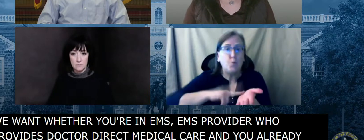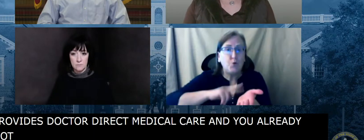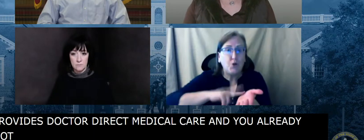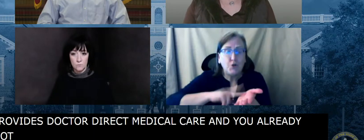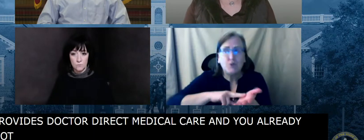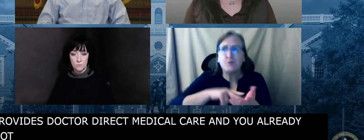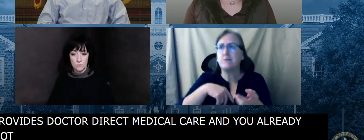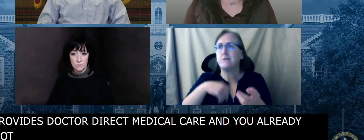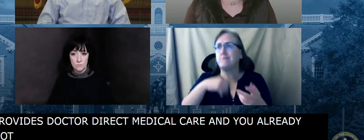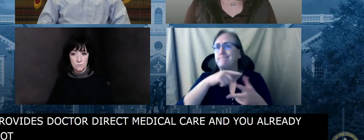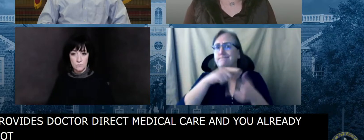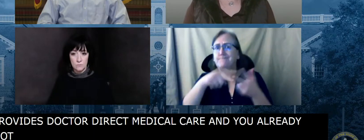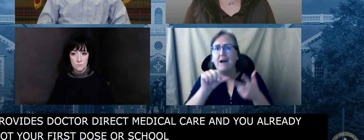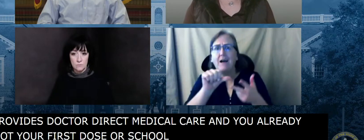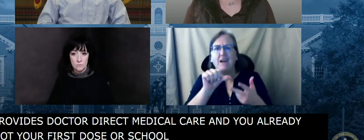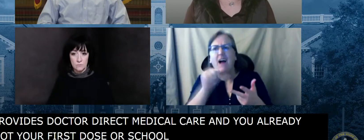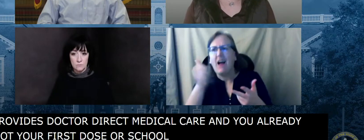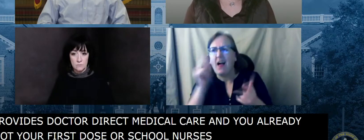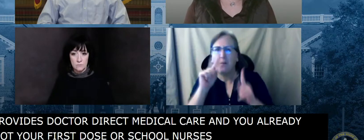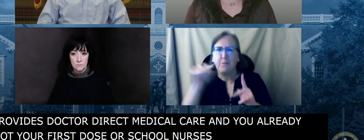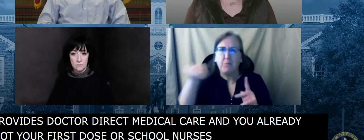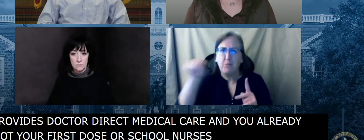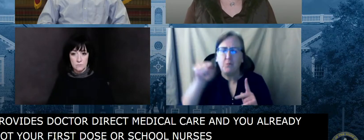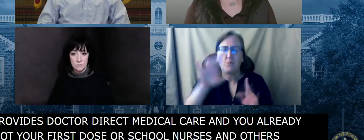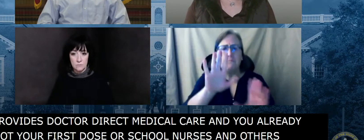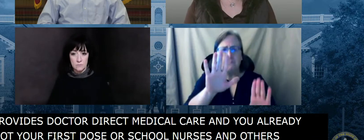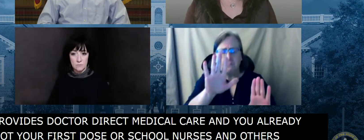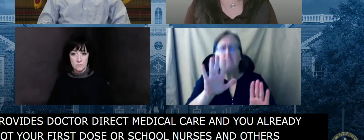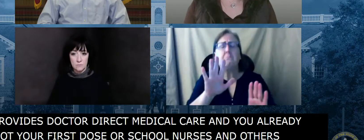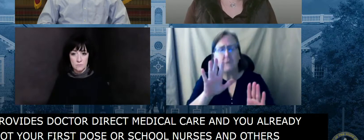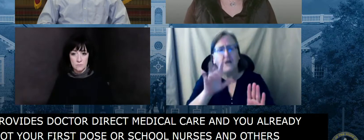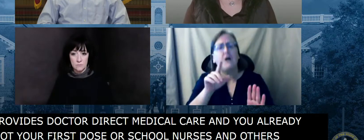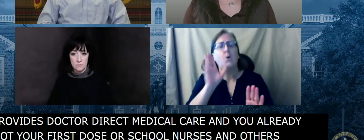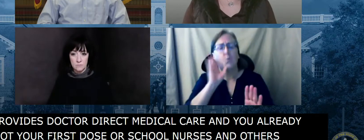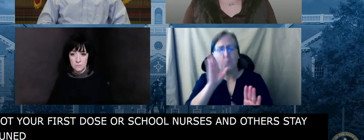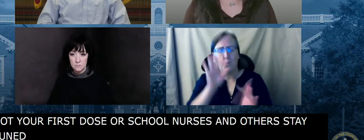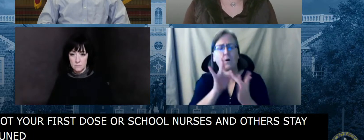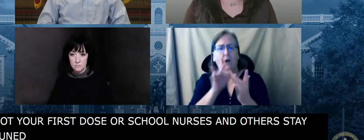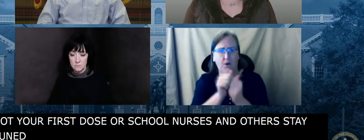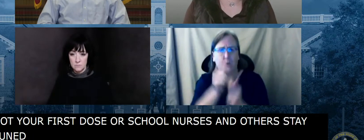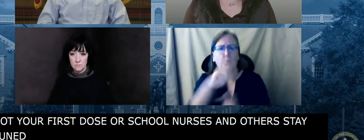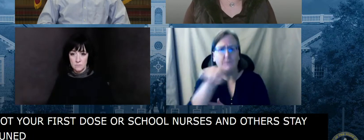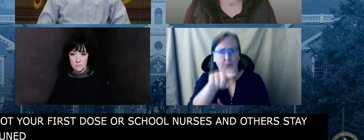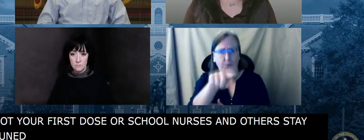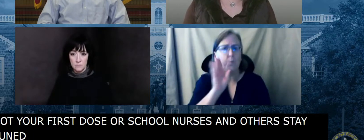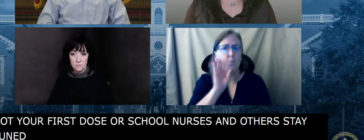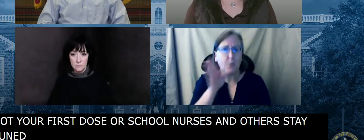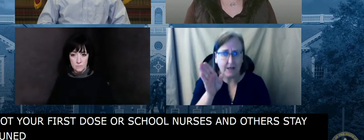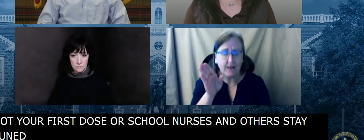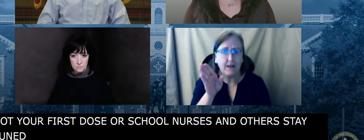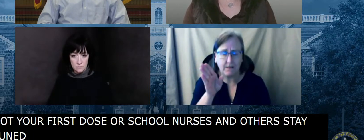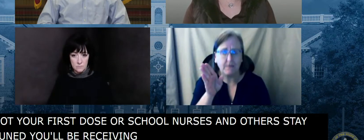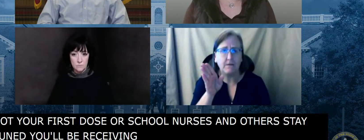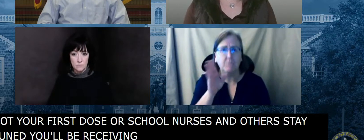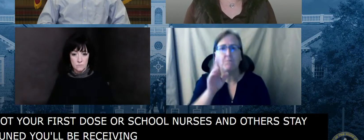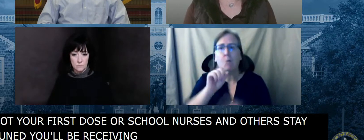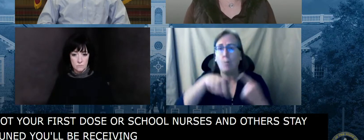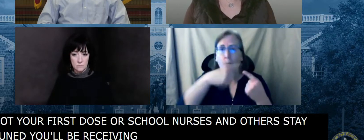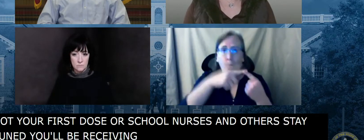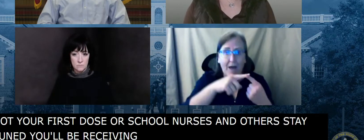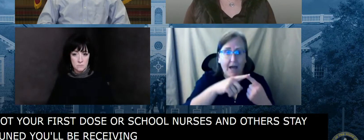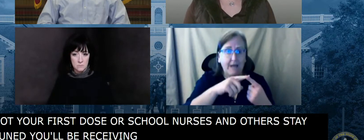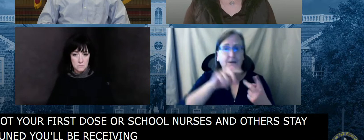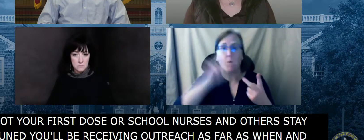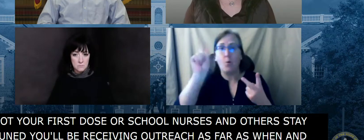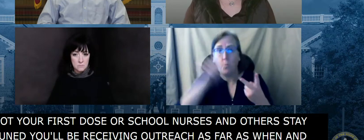and others, stay tuned. You will be receiving outreach as far as when and where the second